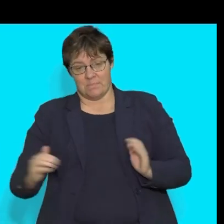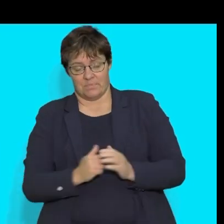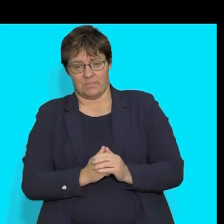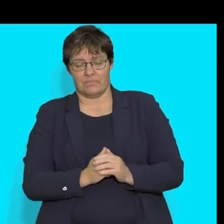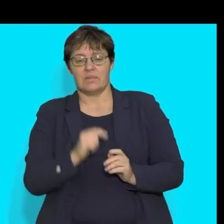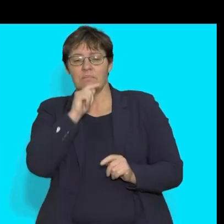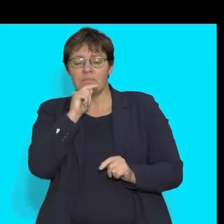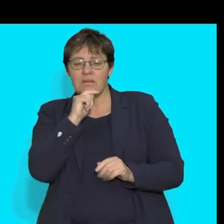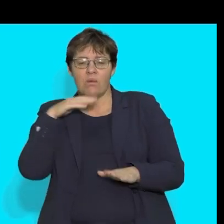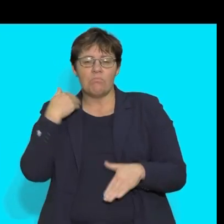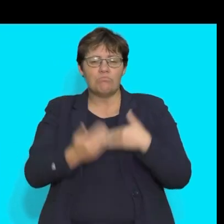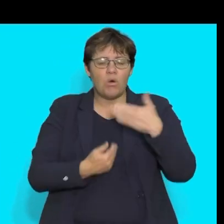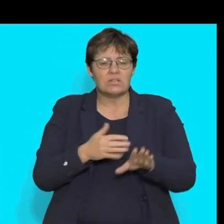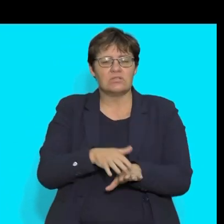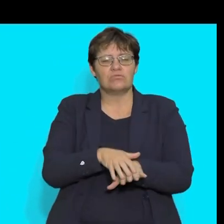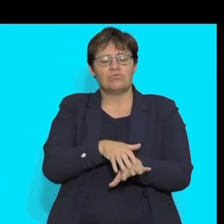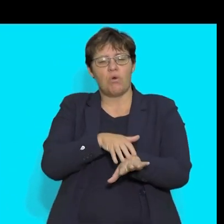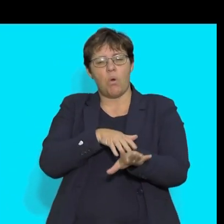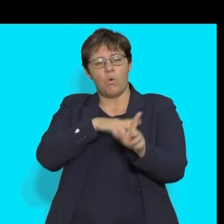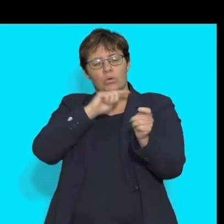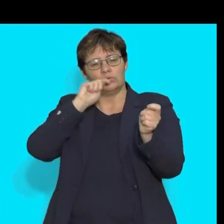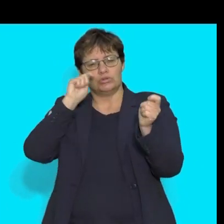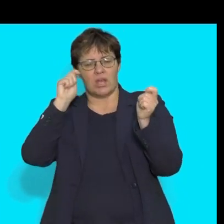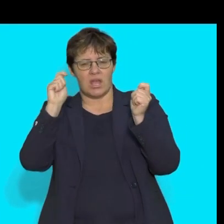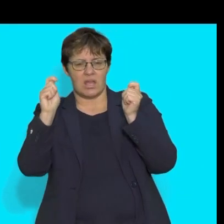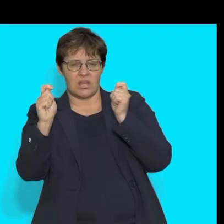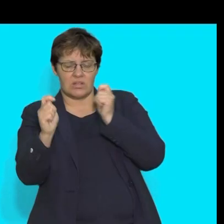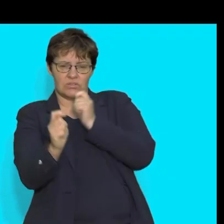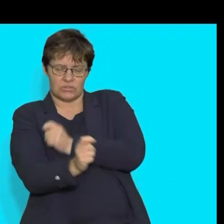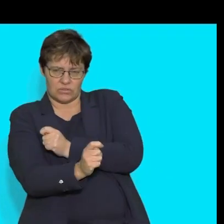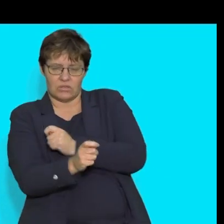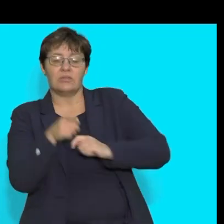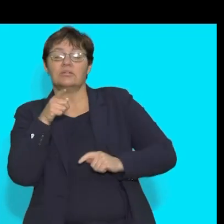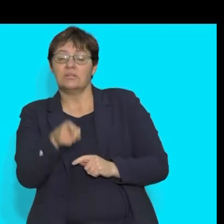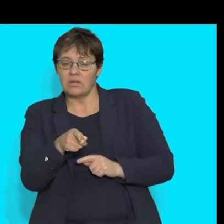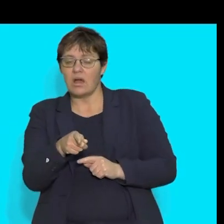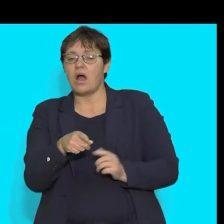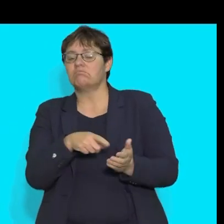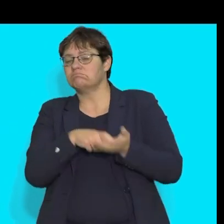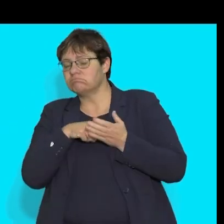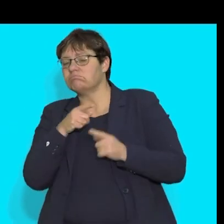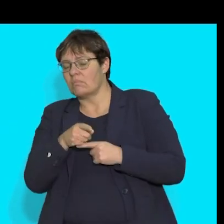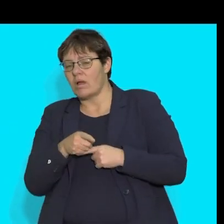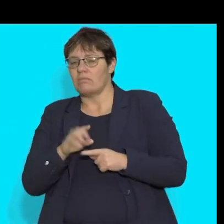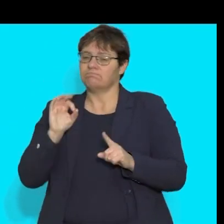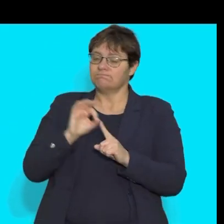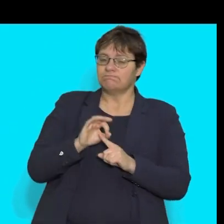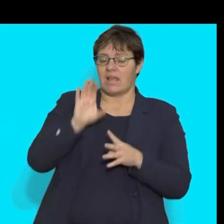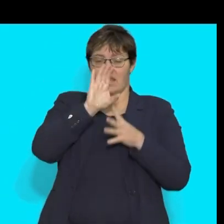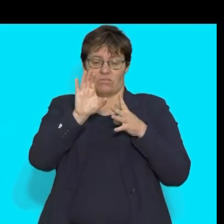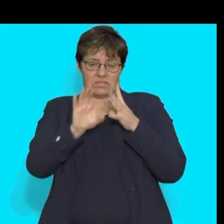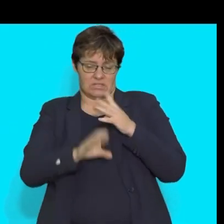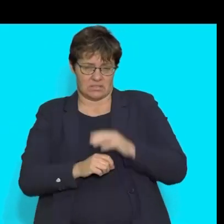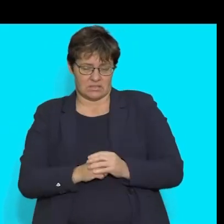essentially talks about a slow process of change by which organisms acquire distinct